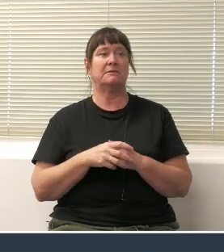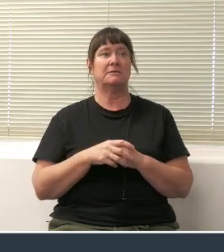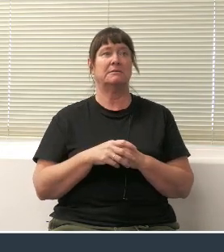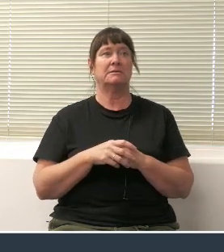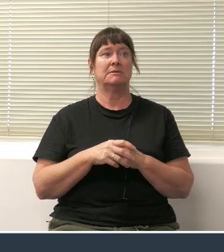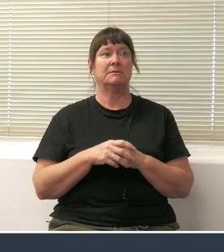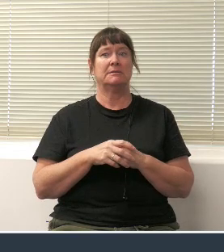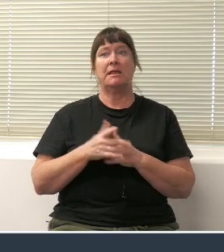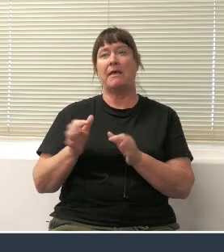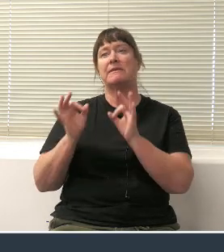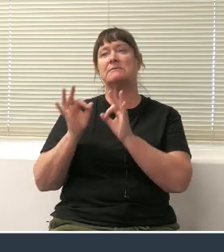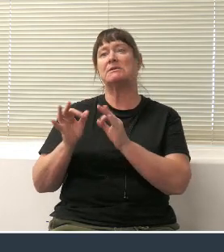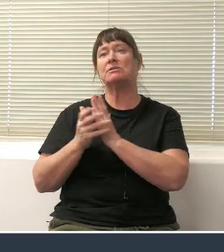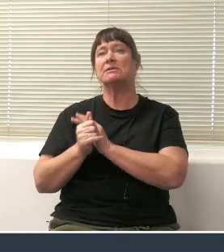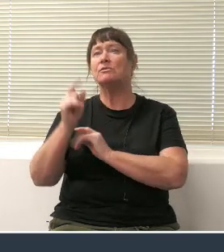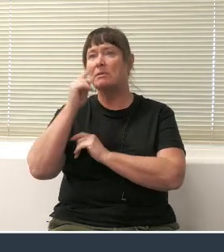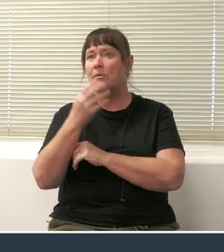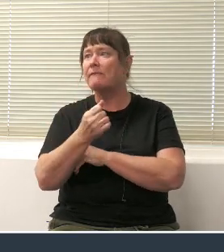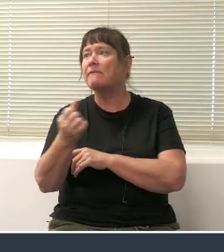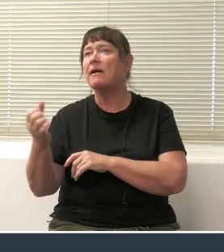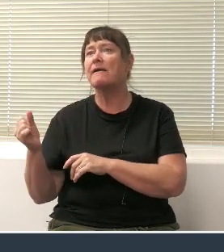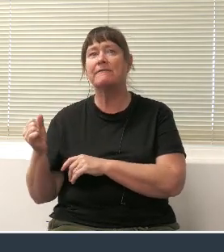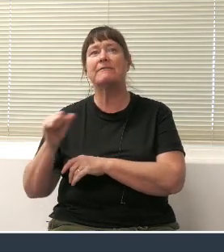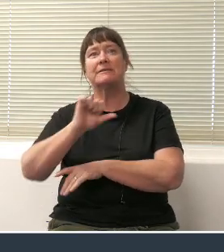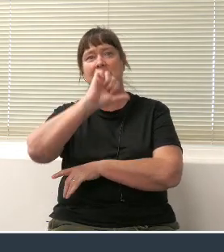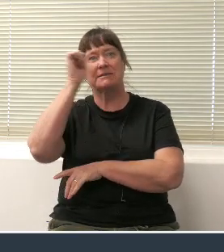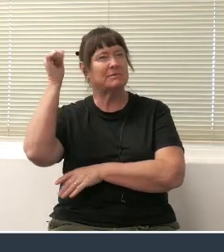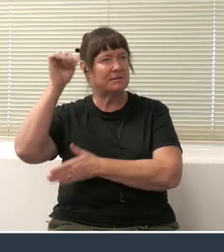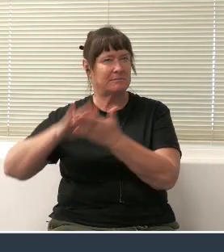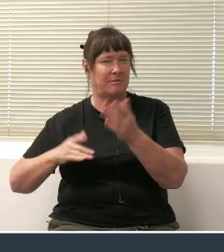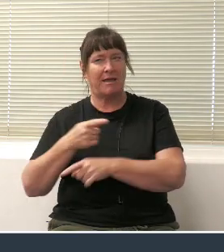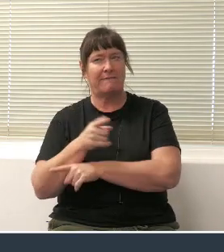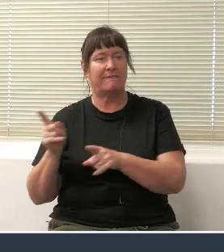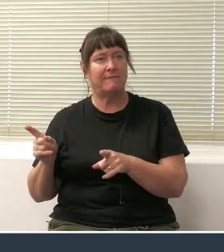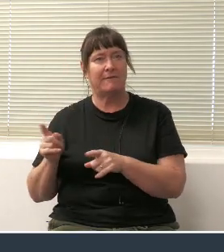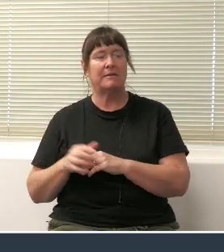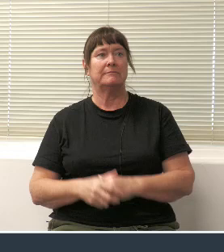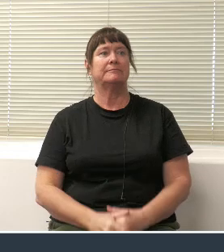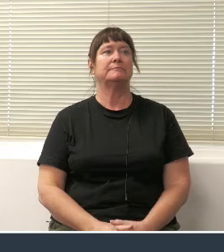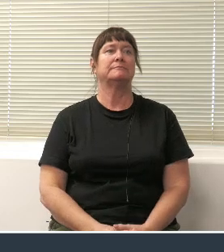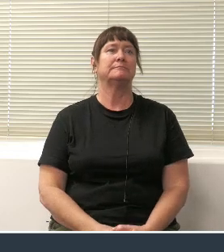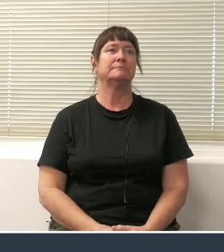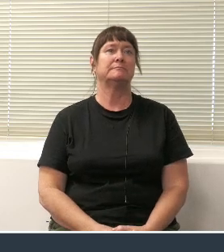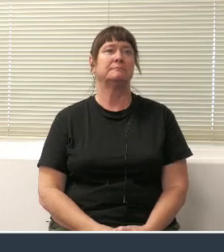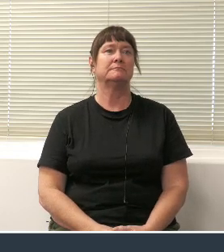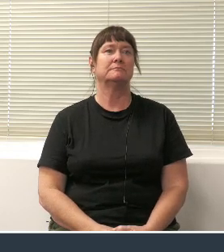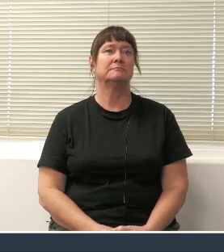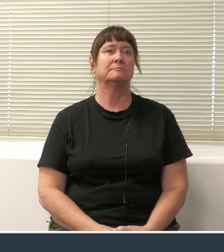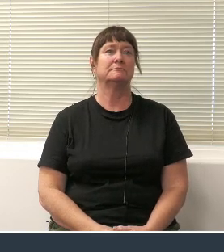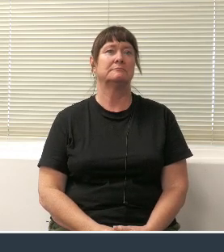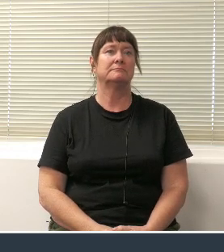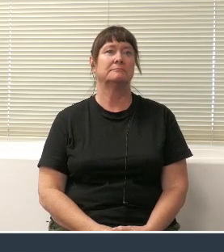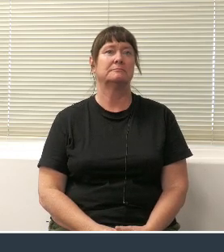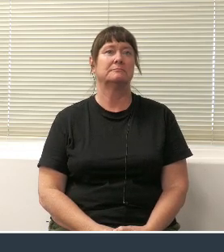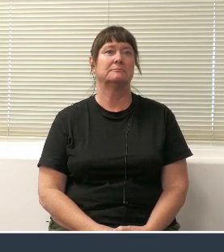specialists out there are already have expertise. Councillor Gregg.